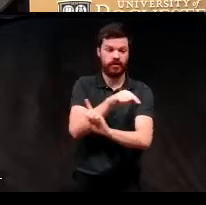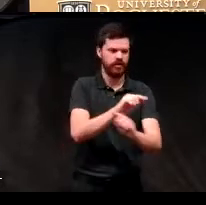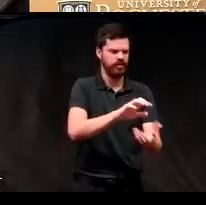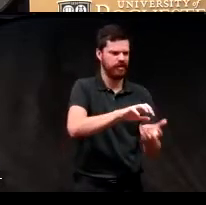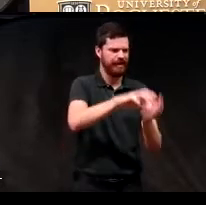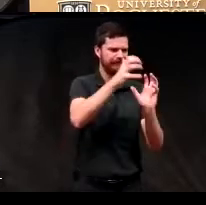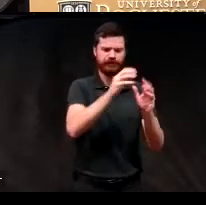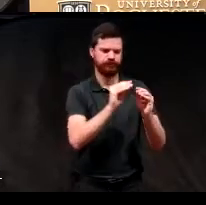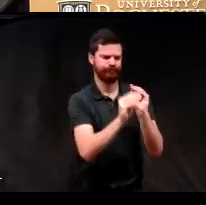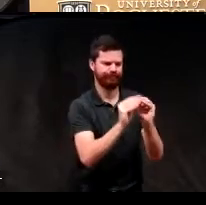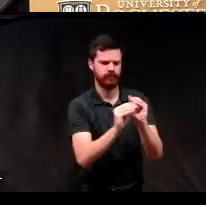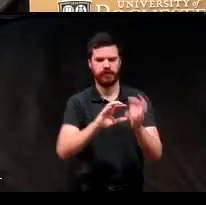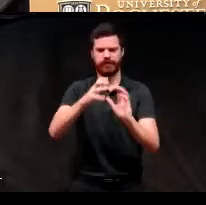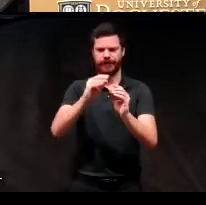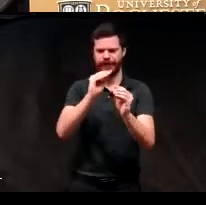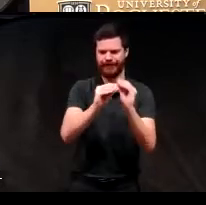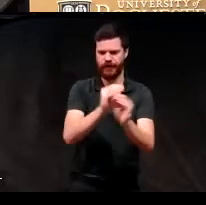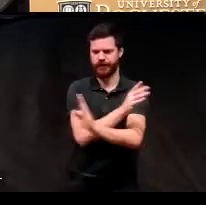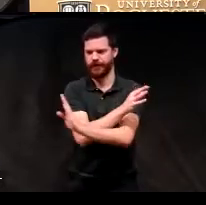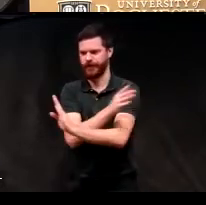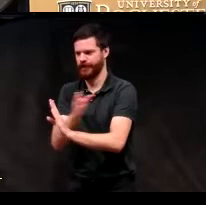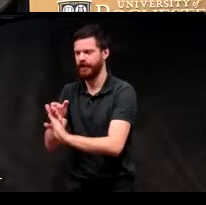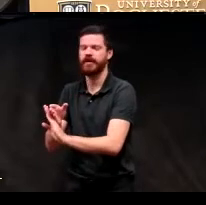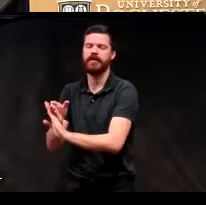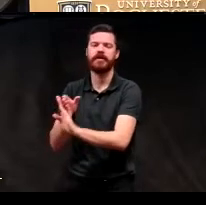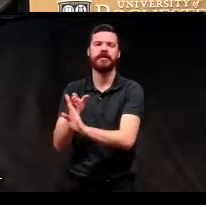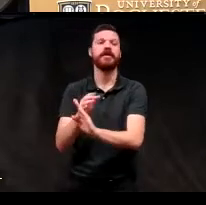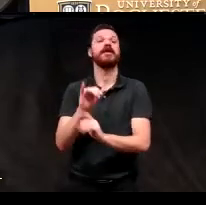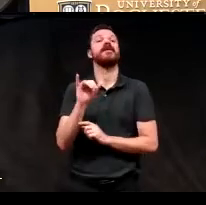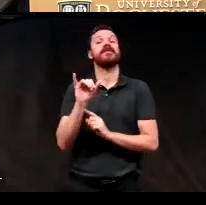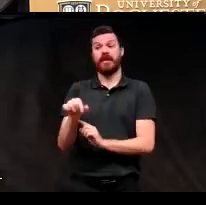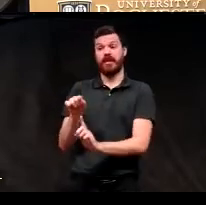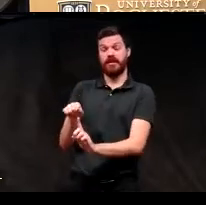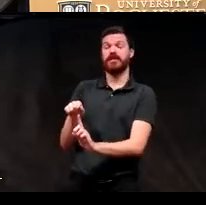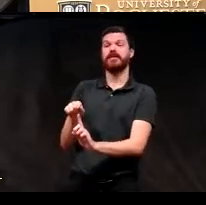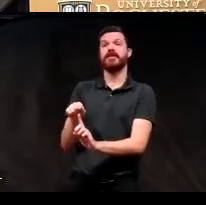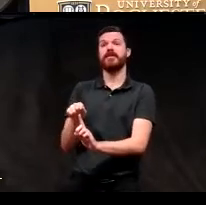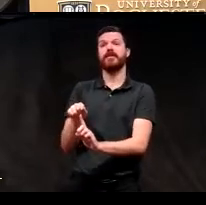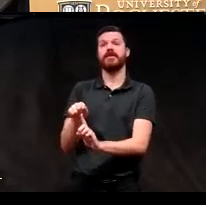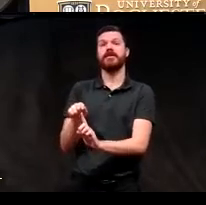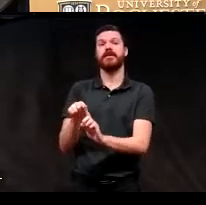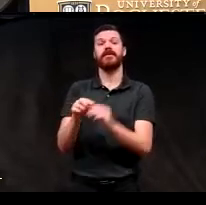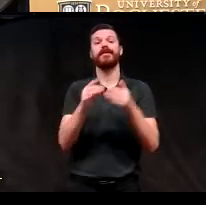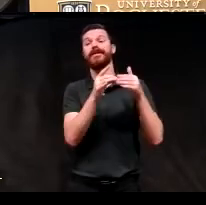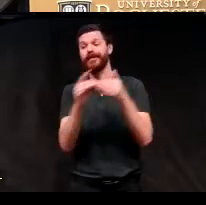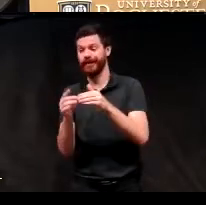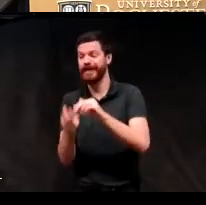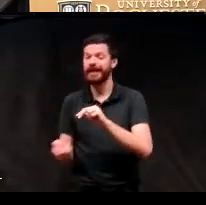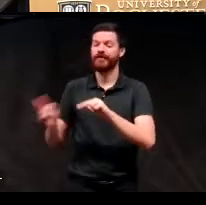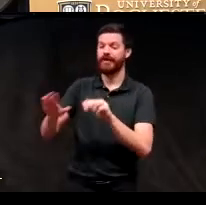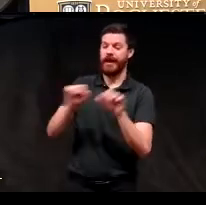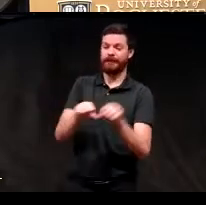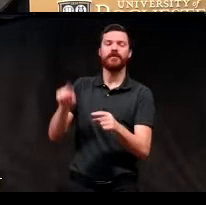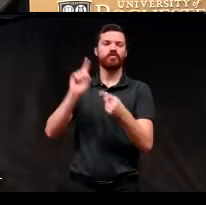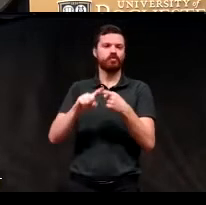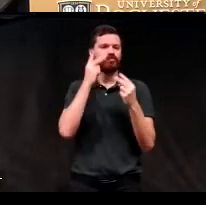childhood, which again follows that it'll increase the patient's capacity for reflective